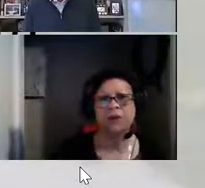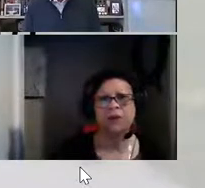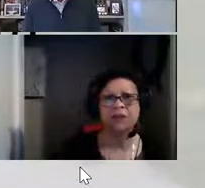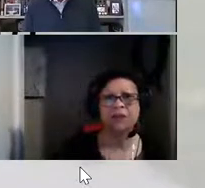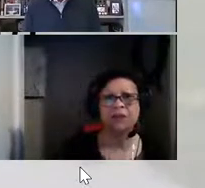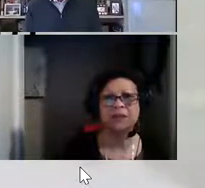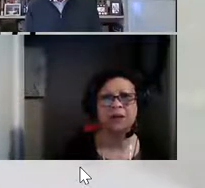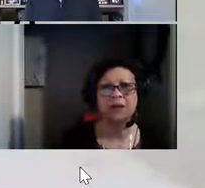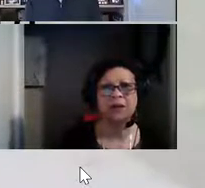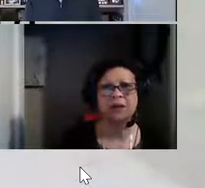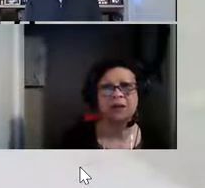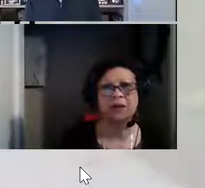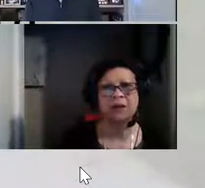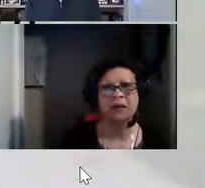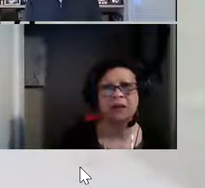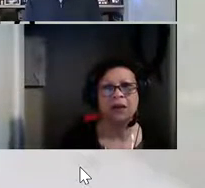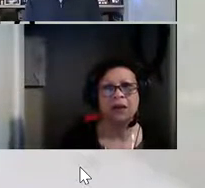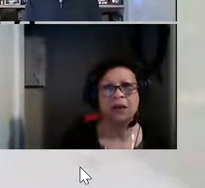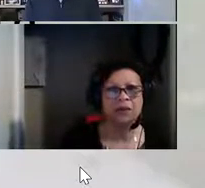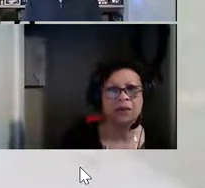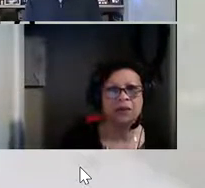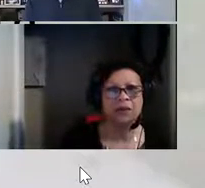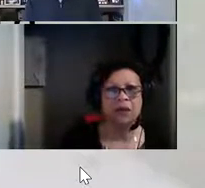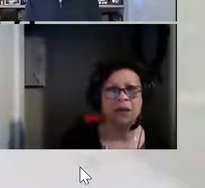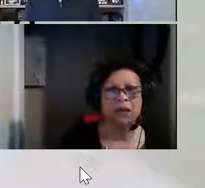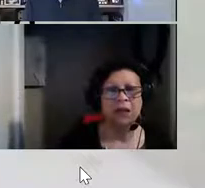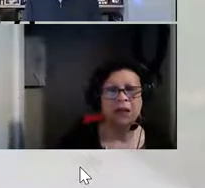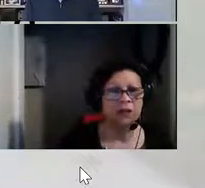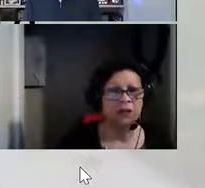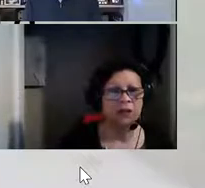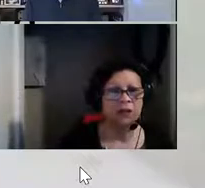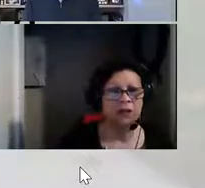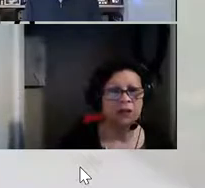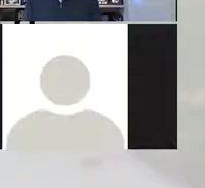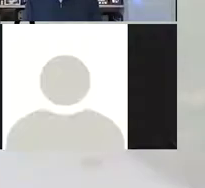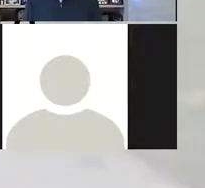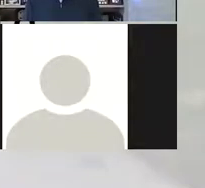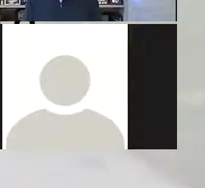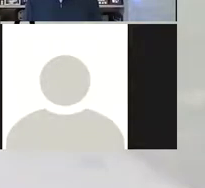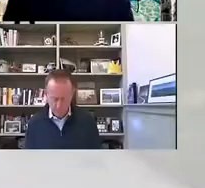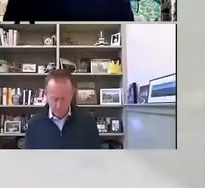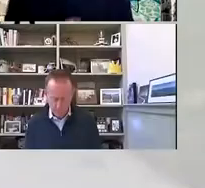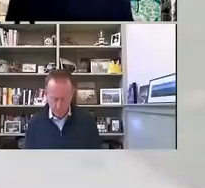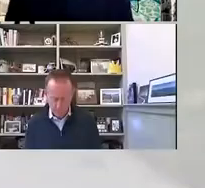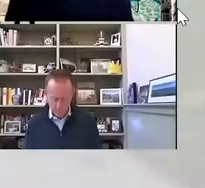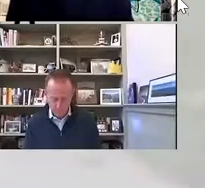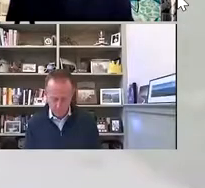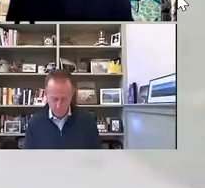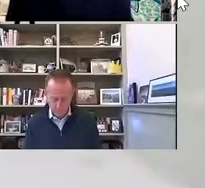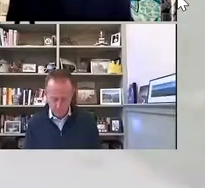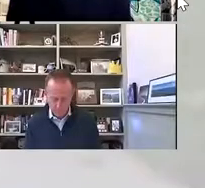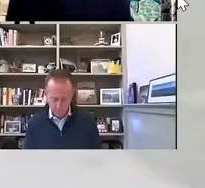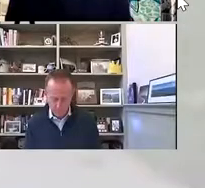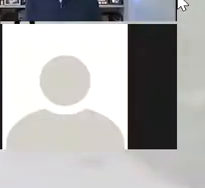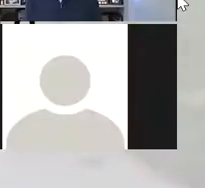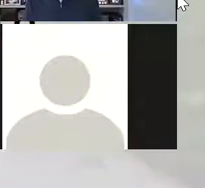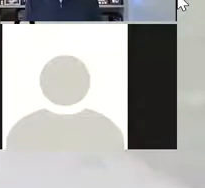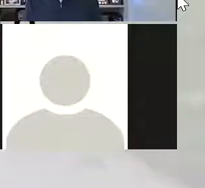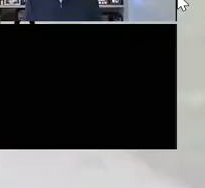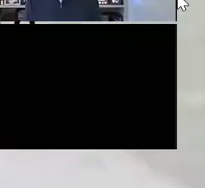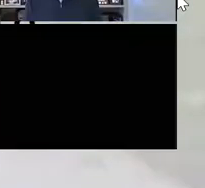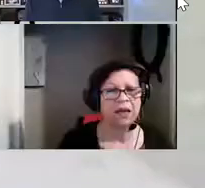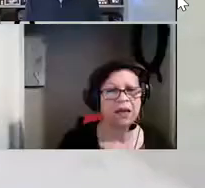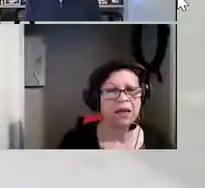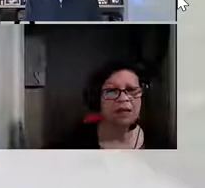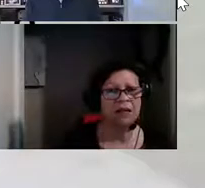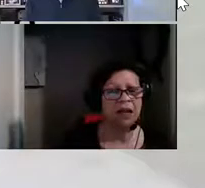at 12.9 per 100K. We were aiming for 7. That's what we were aiming for,